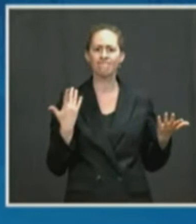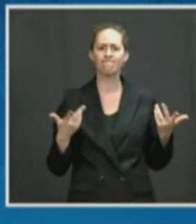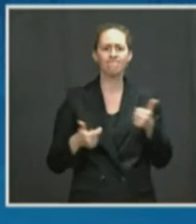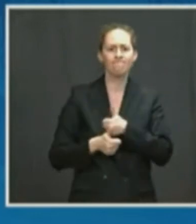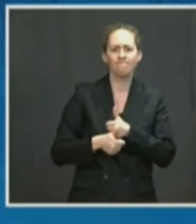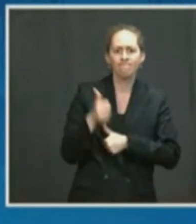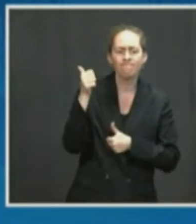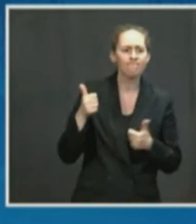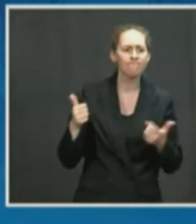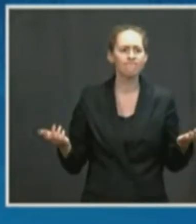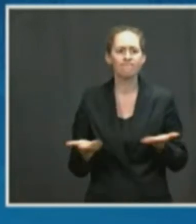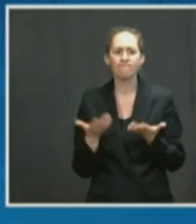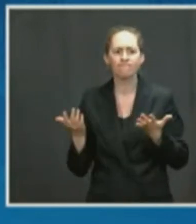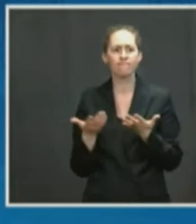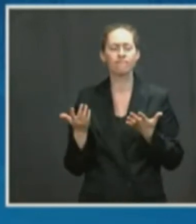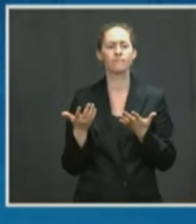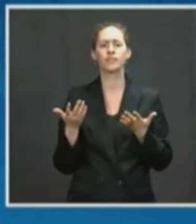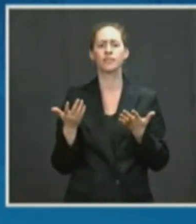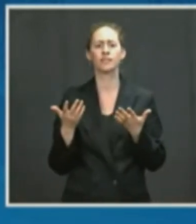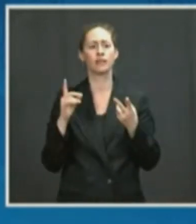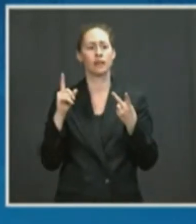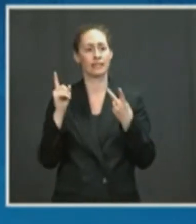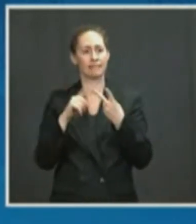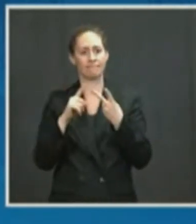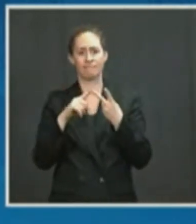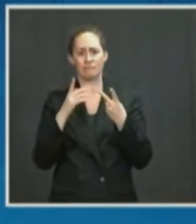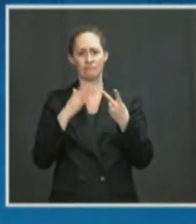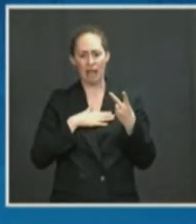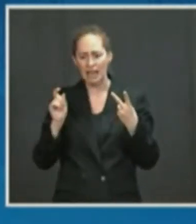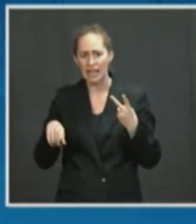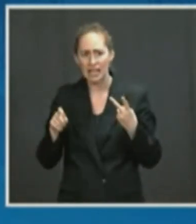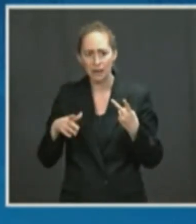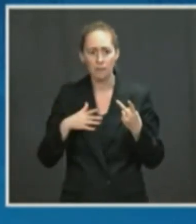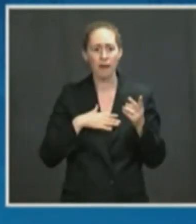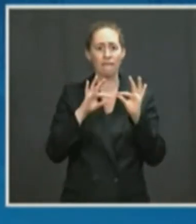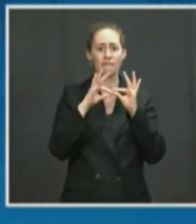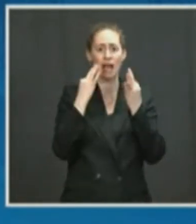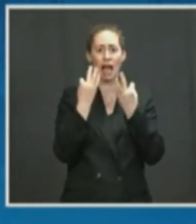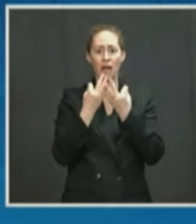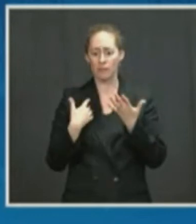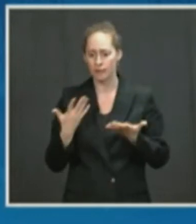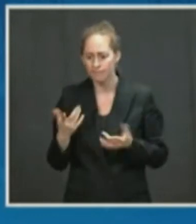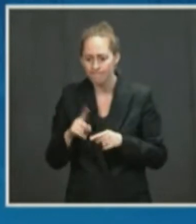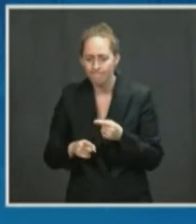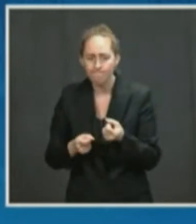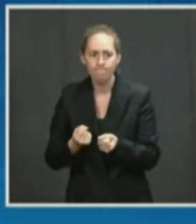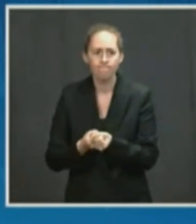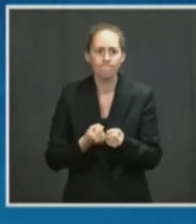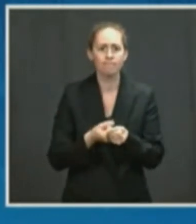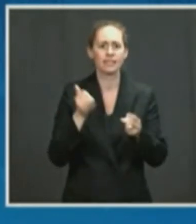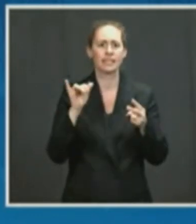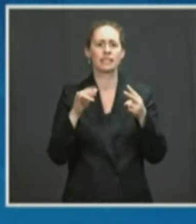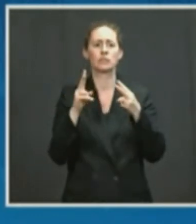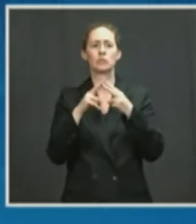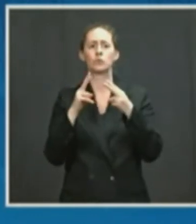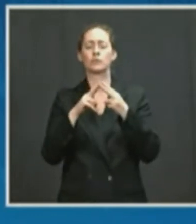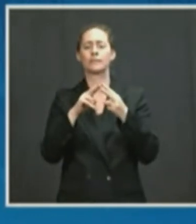their essential needs and the needs of their family. The President and I share a firm